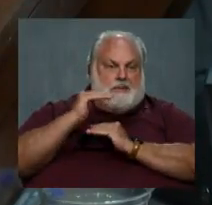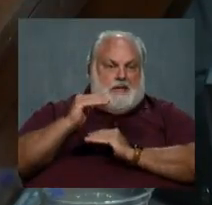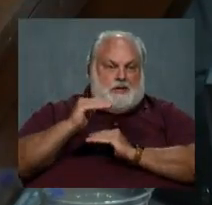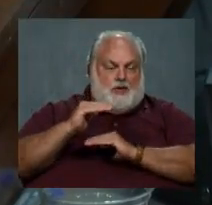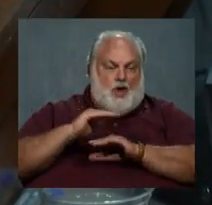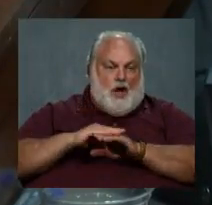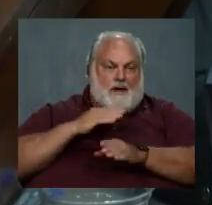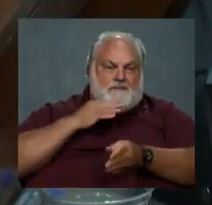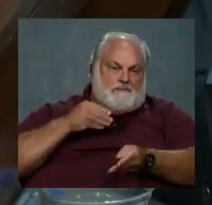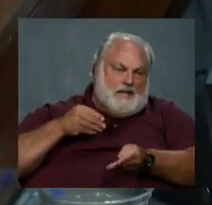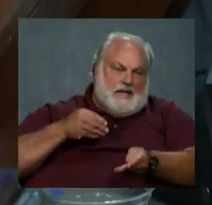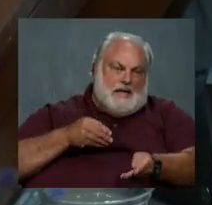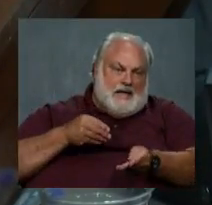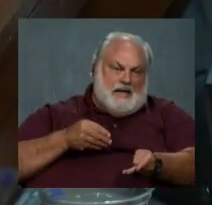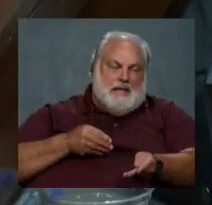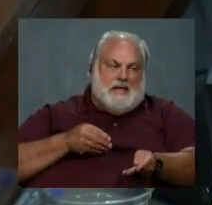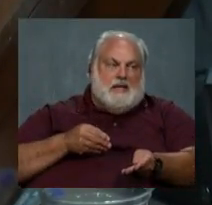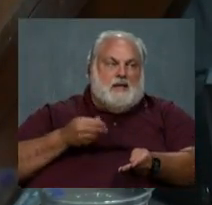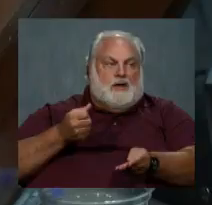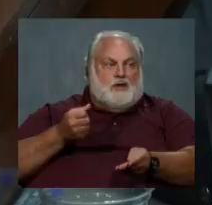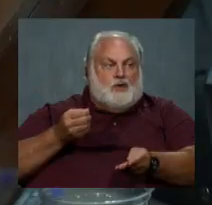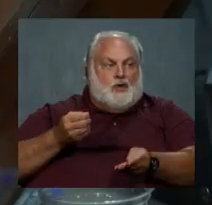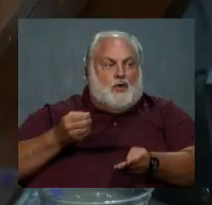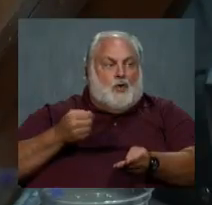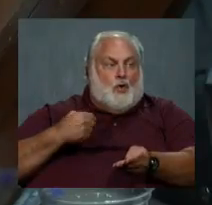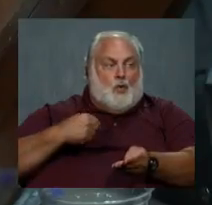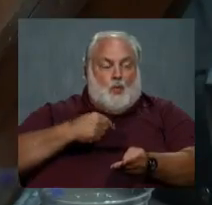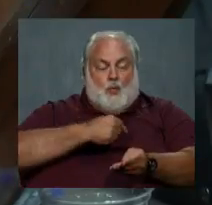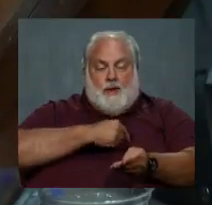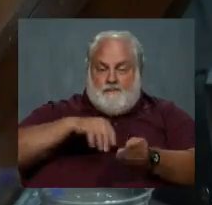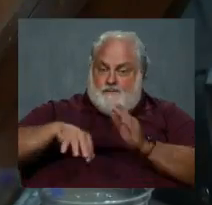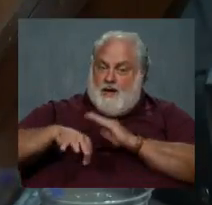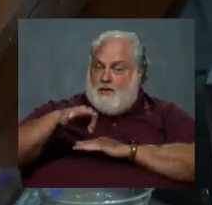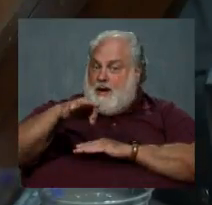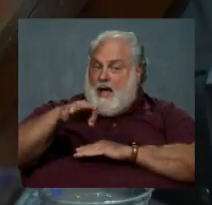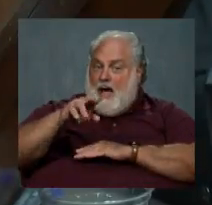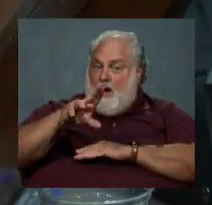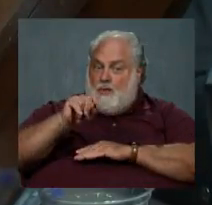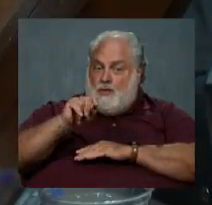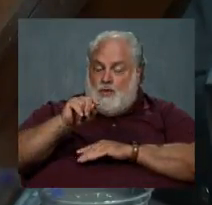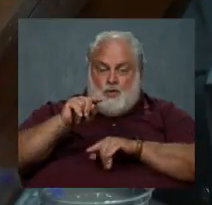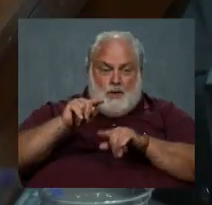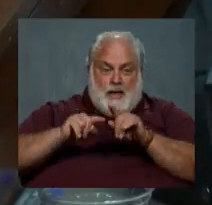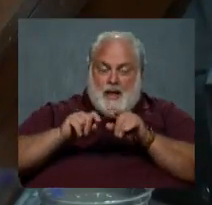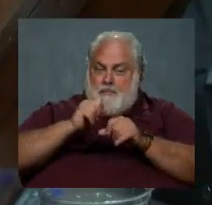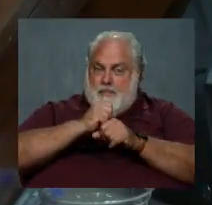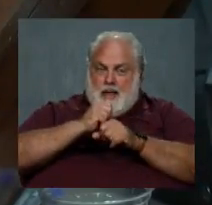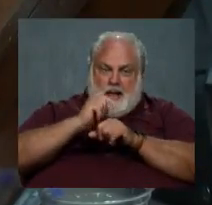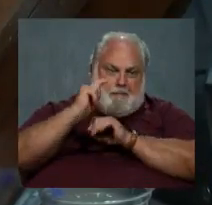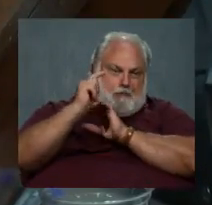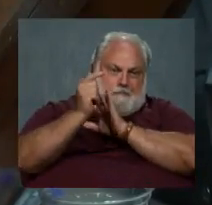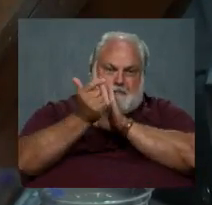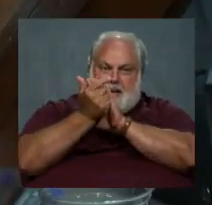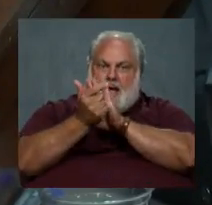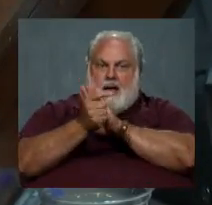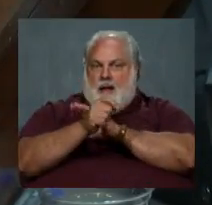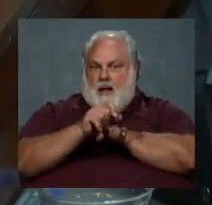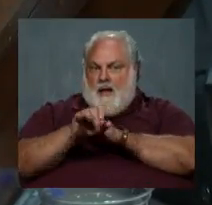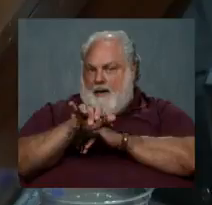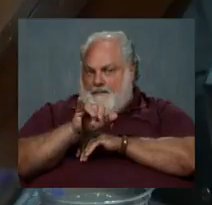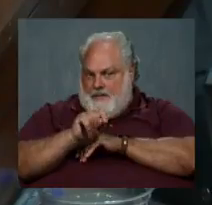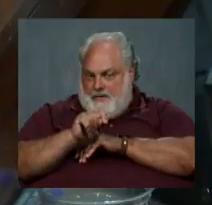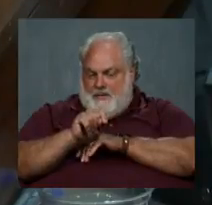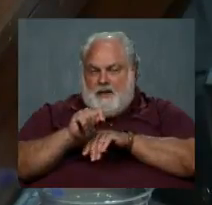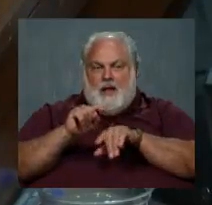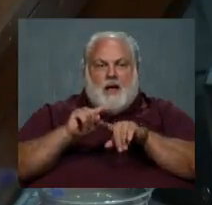the feeding. We pretty much found out that you can't just make an outright ban of that. But we found